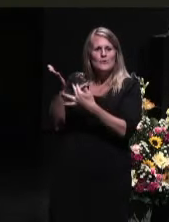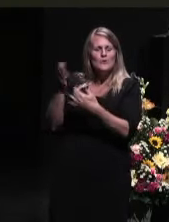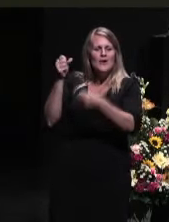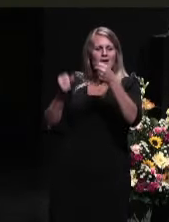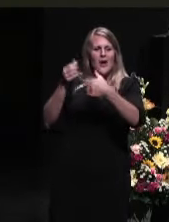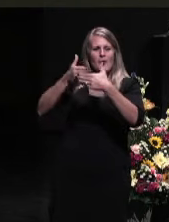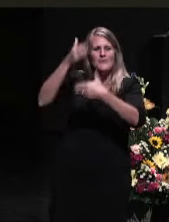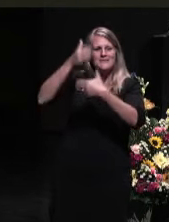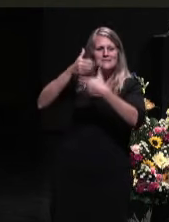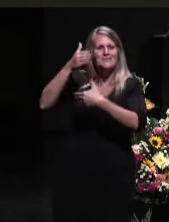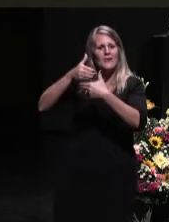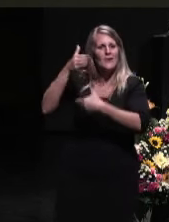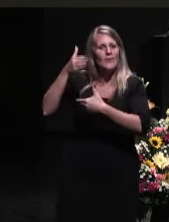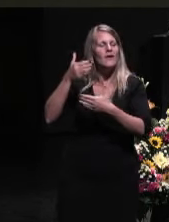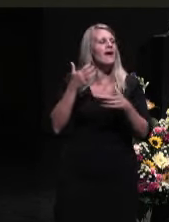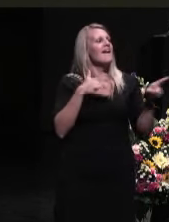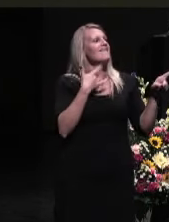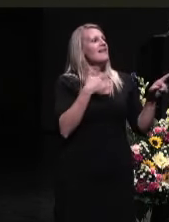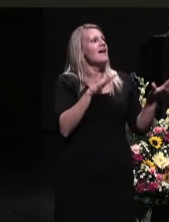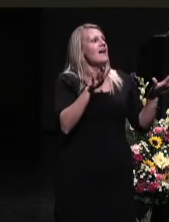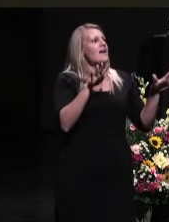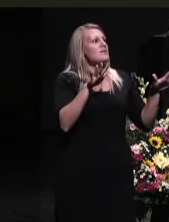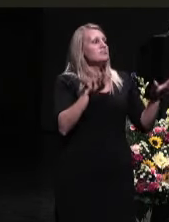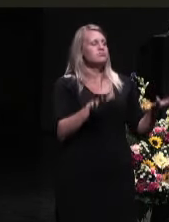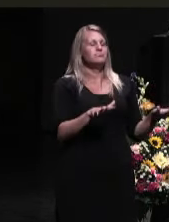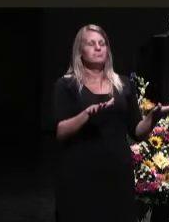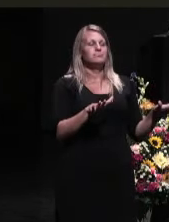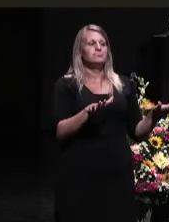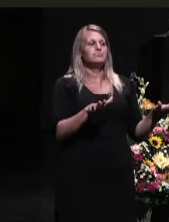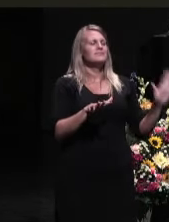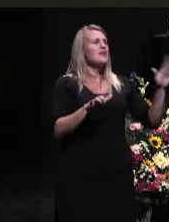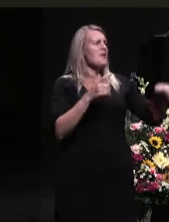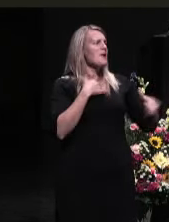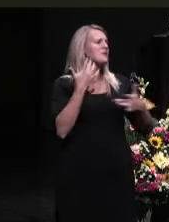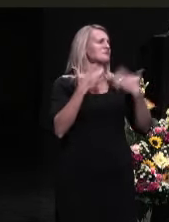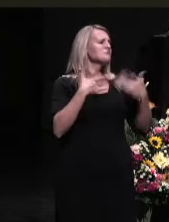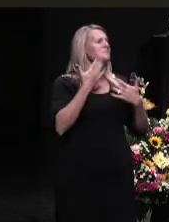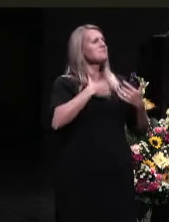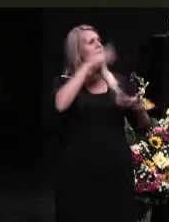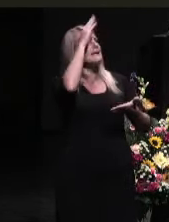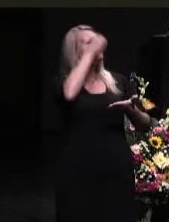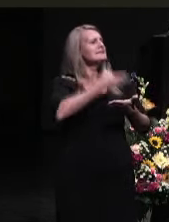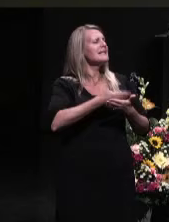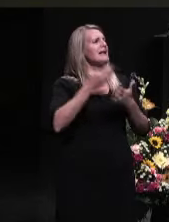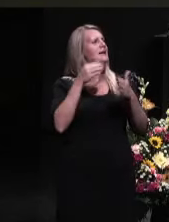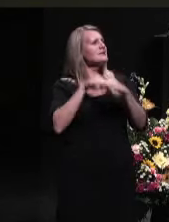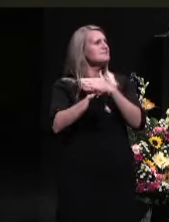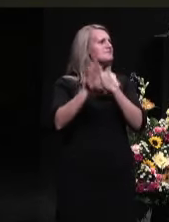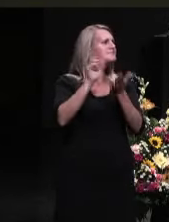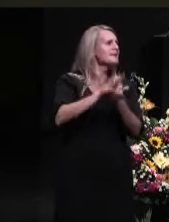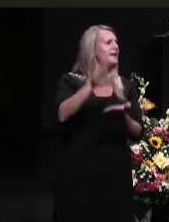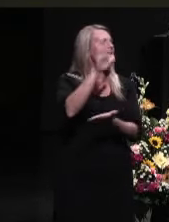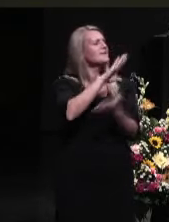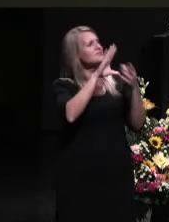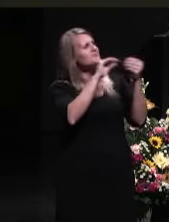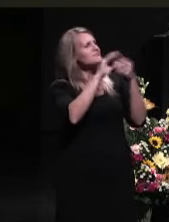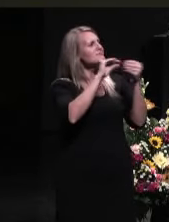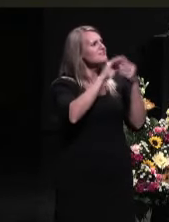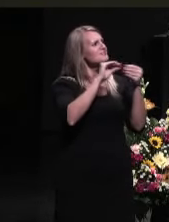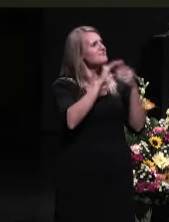You put me immediately at ease as I told you my story and how excited we were to have my son entering the next chapter of his life at